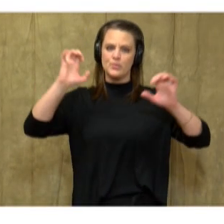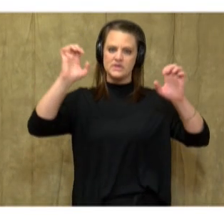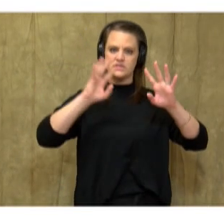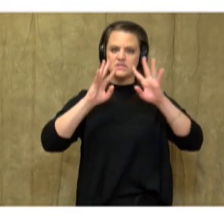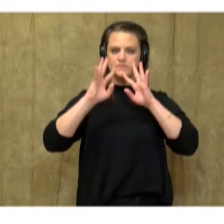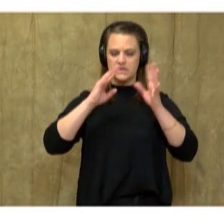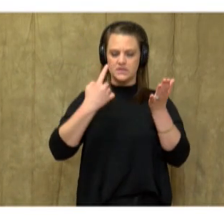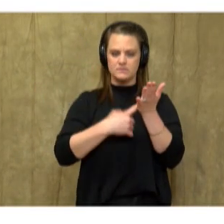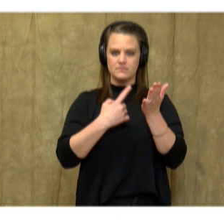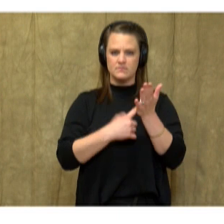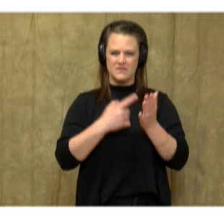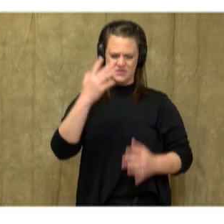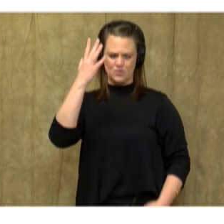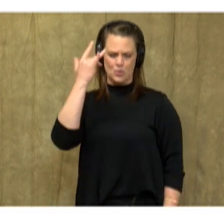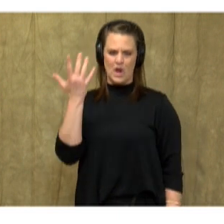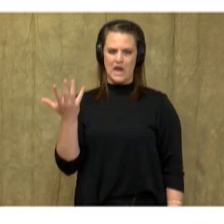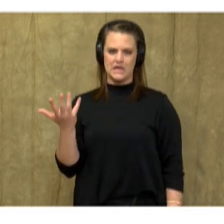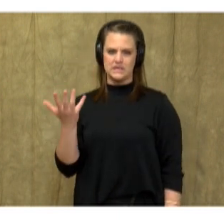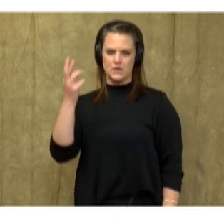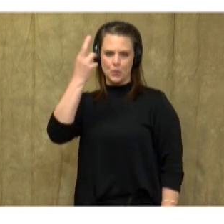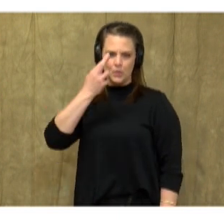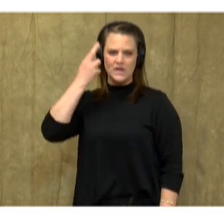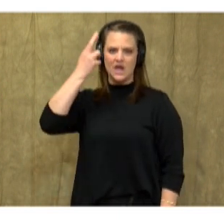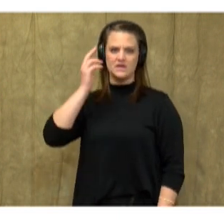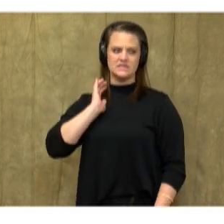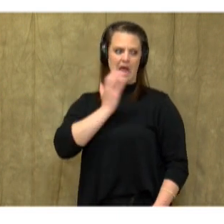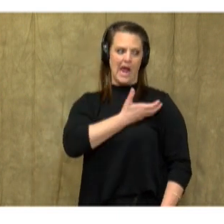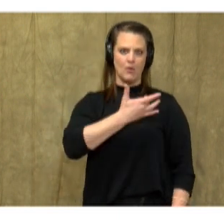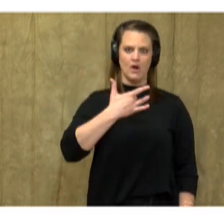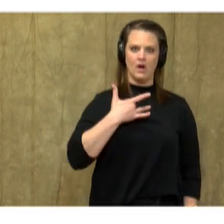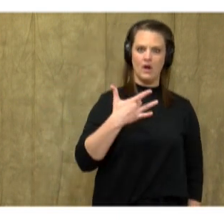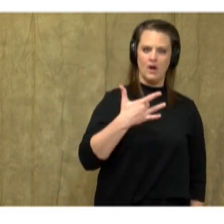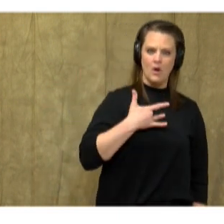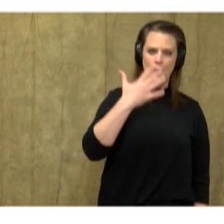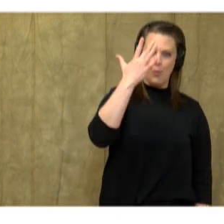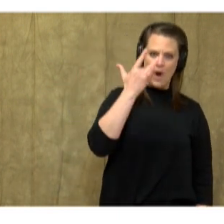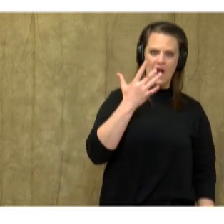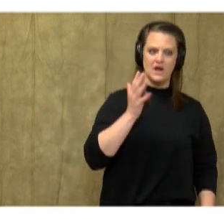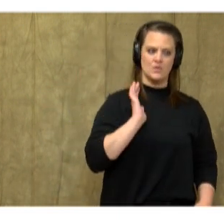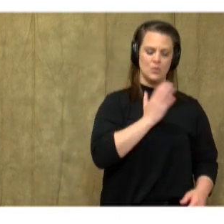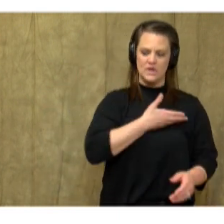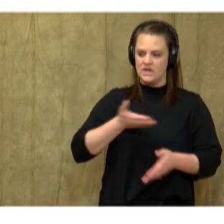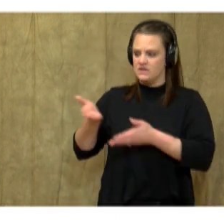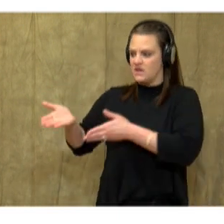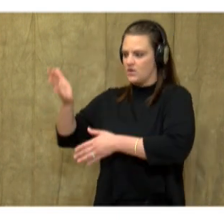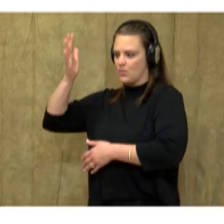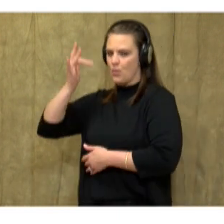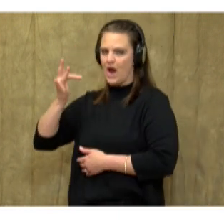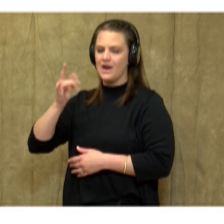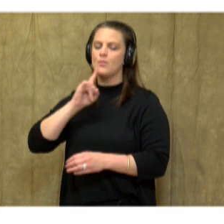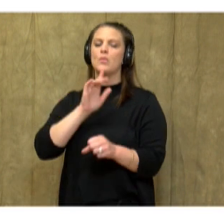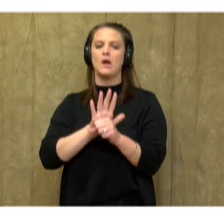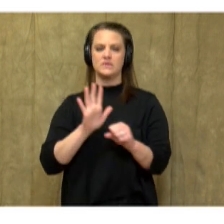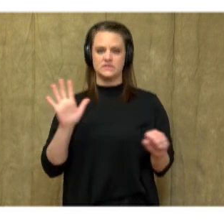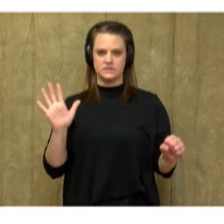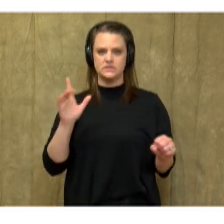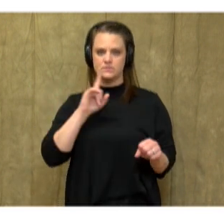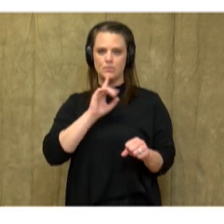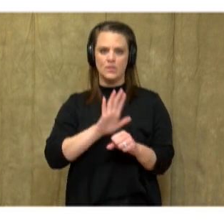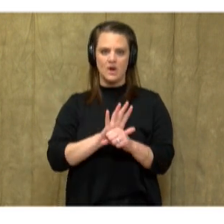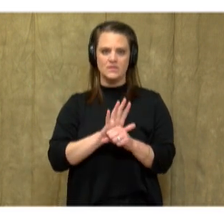says, why are these realities our concern? Why are we in South Vietnam? We are there because we have a promise to keep.